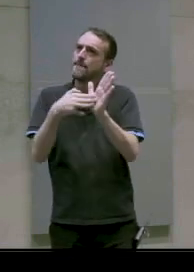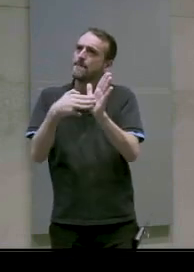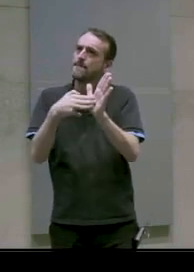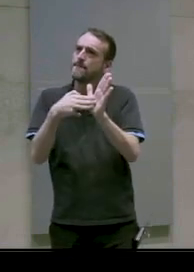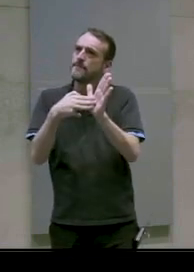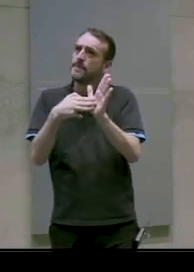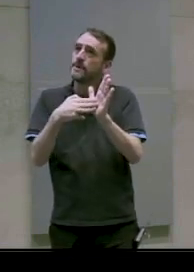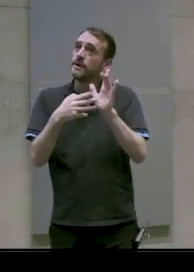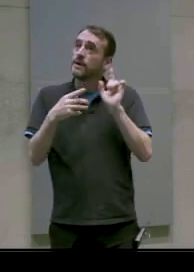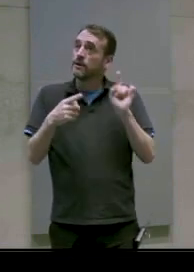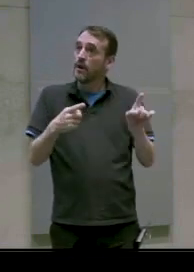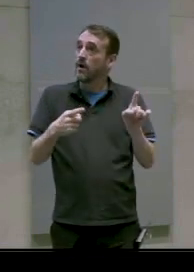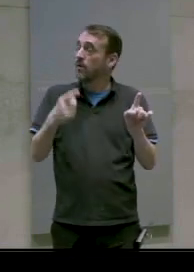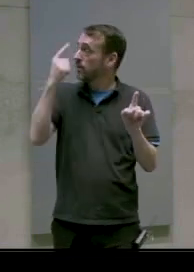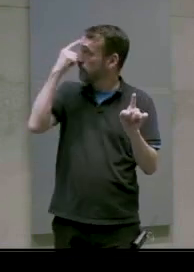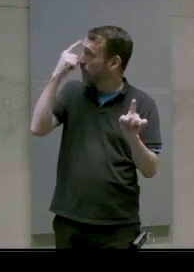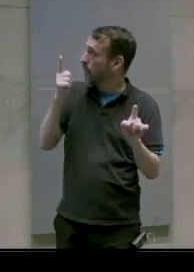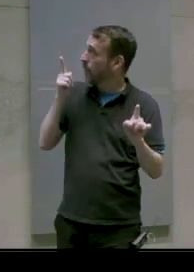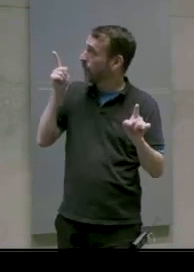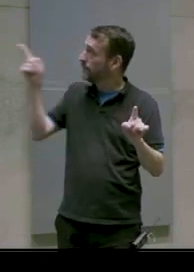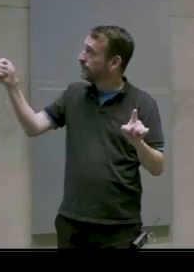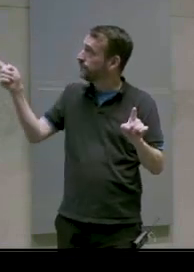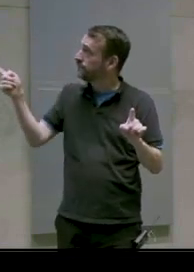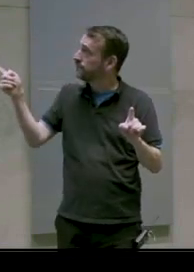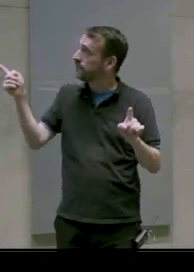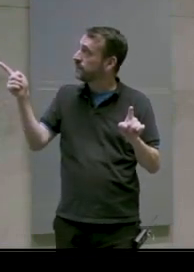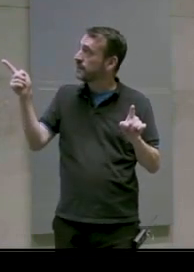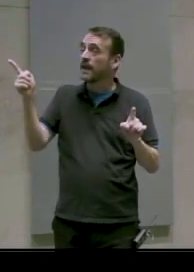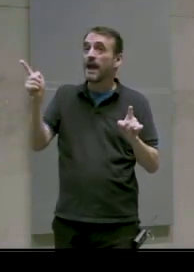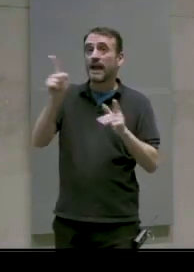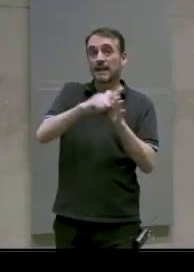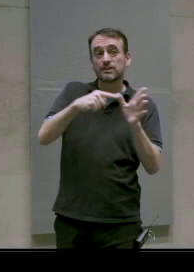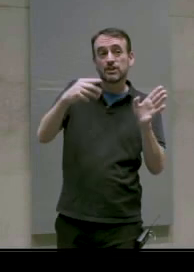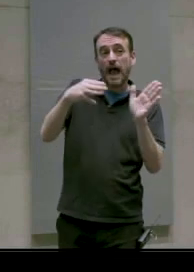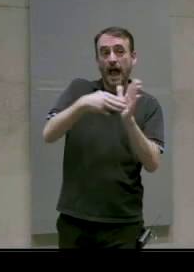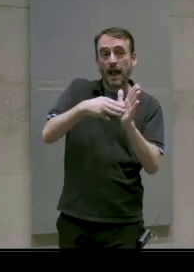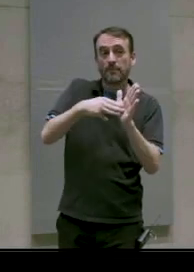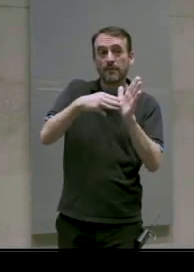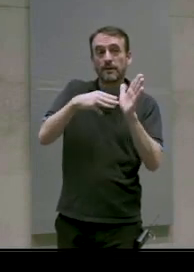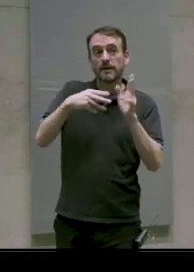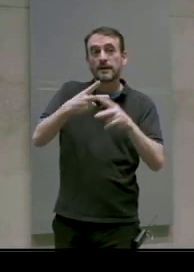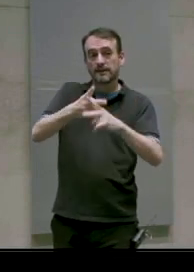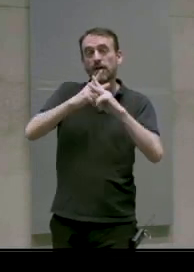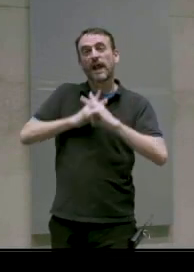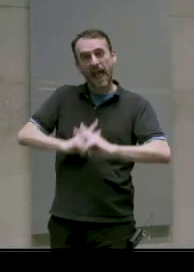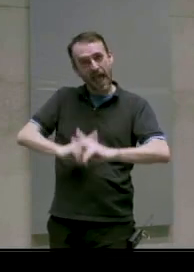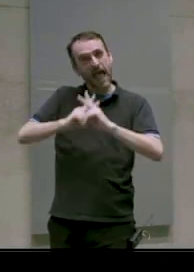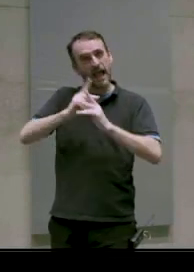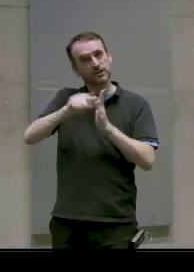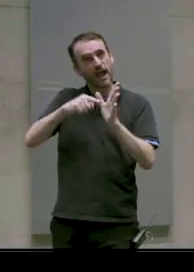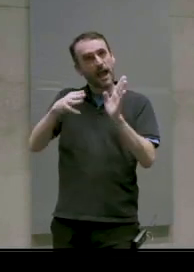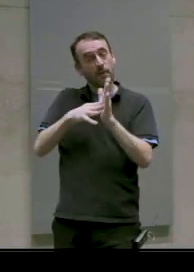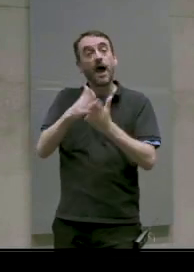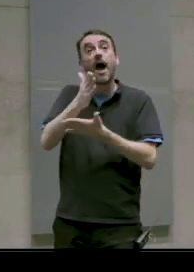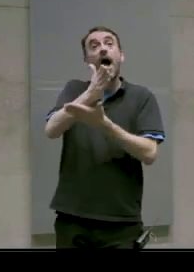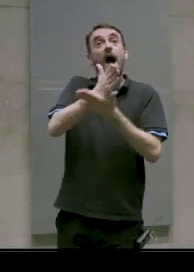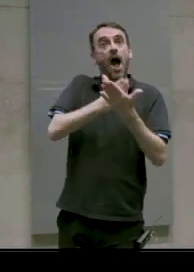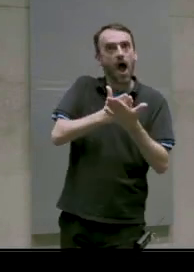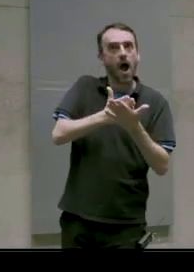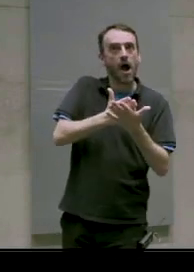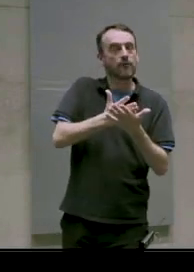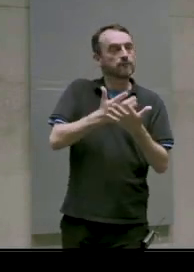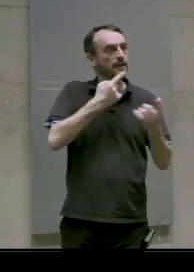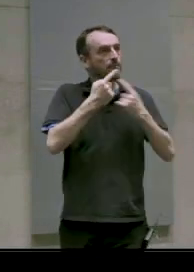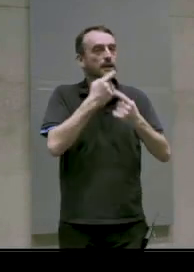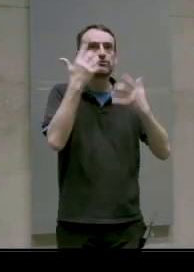Self-Care Jam. Half research event, half game jam. A game jam is normally a community event that brings people